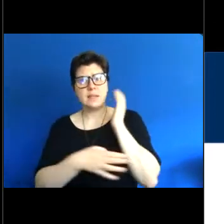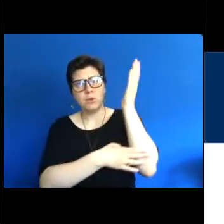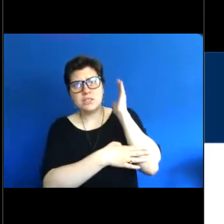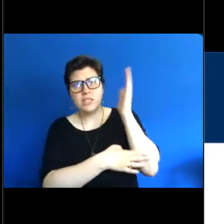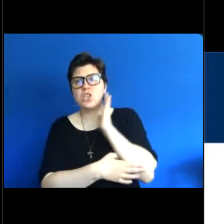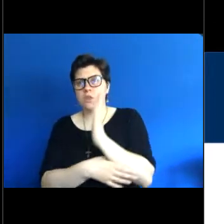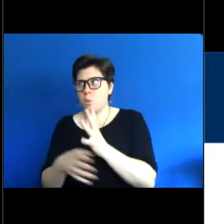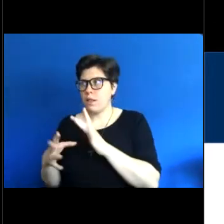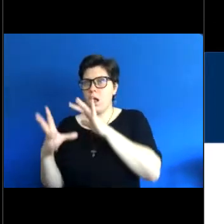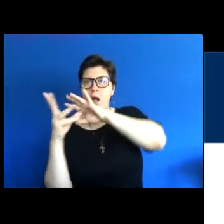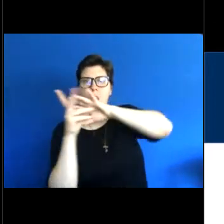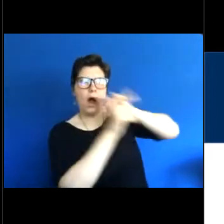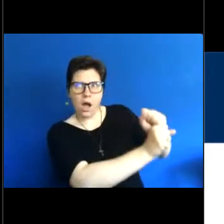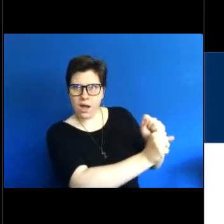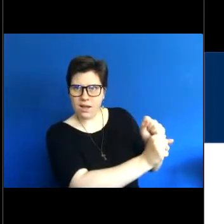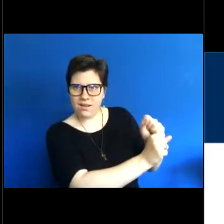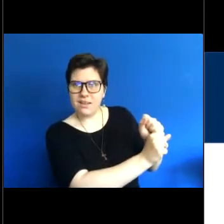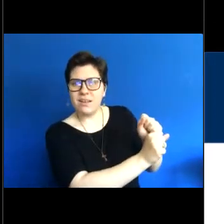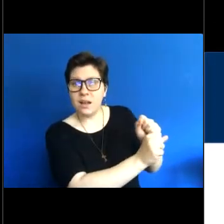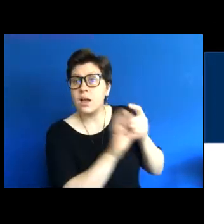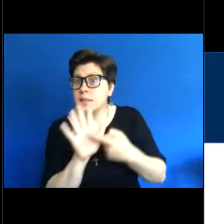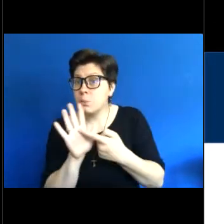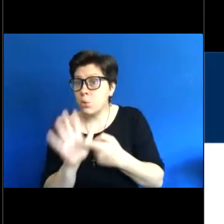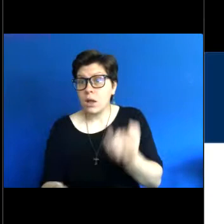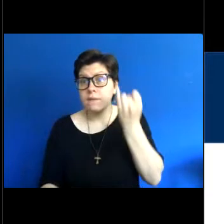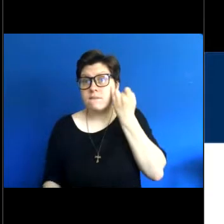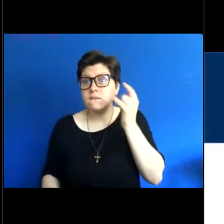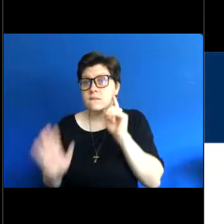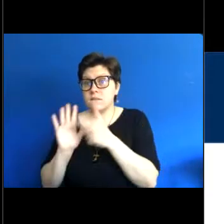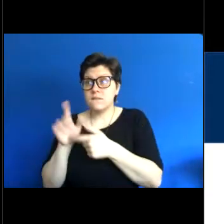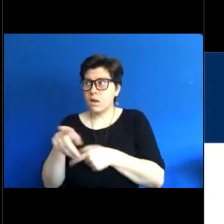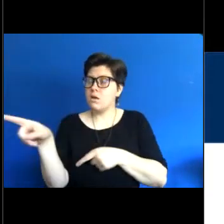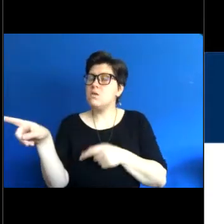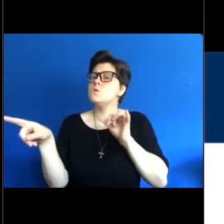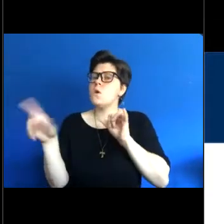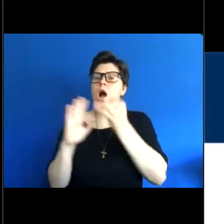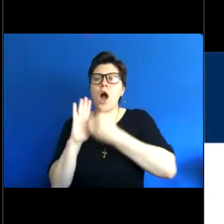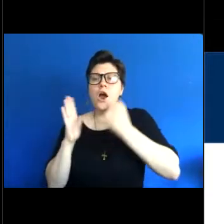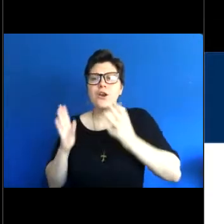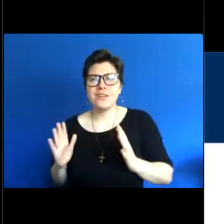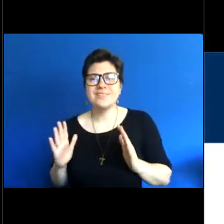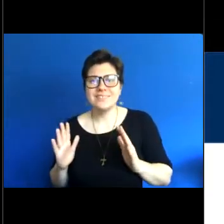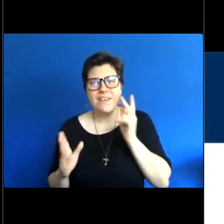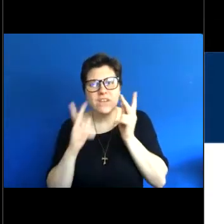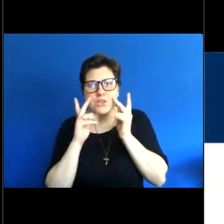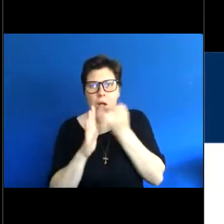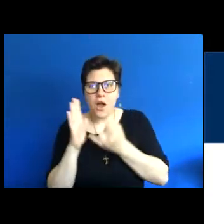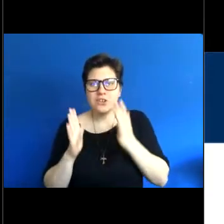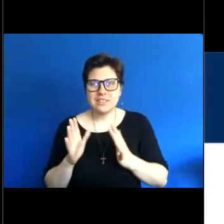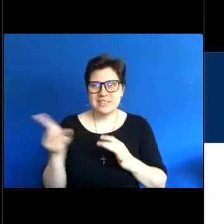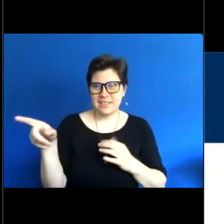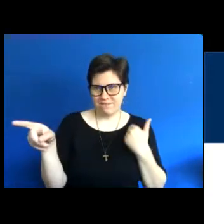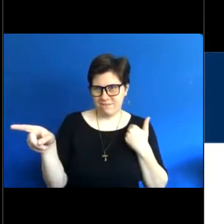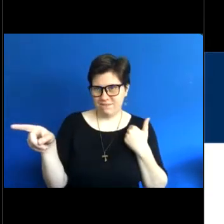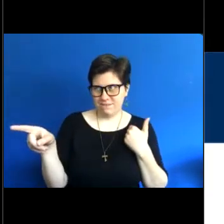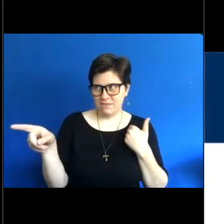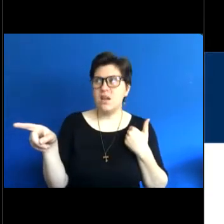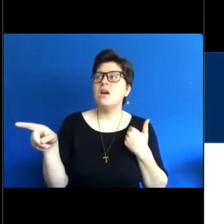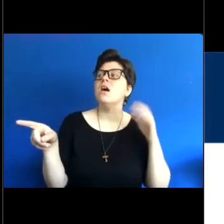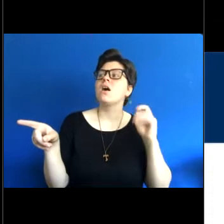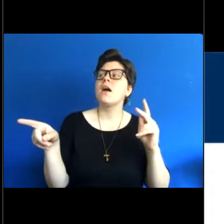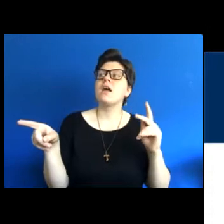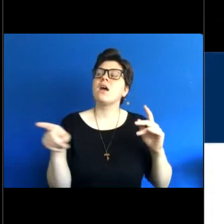engaging to them. For example, if we can see that we have an artist, a visual artist in our classroom, we can maybe create